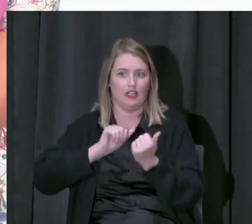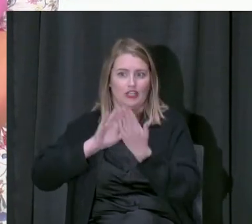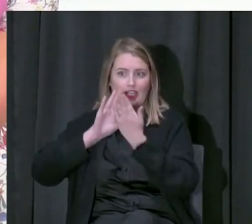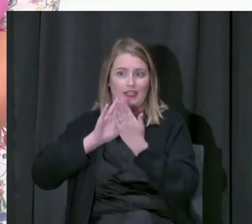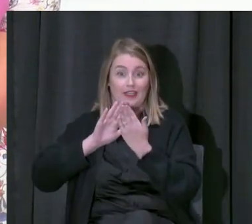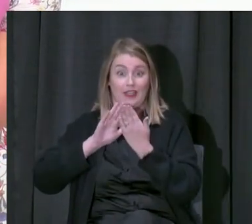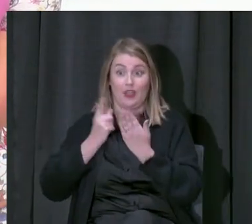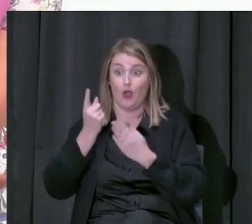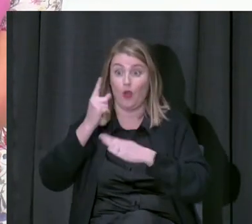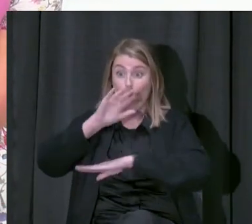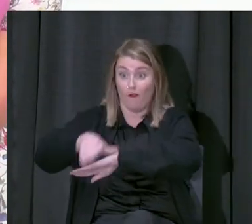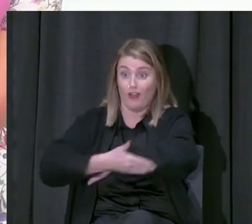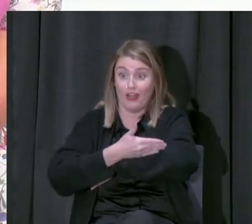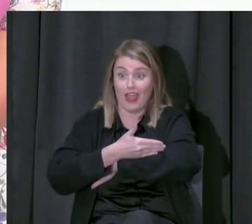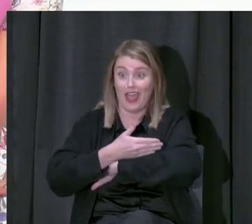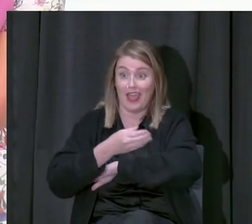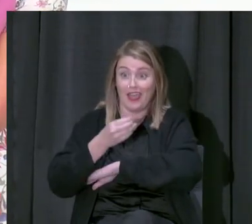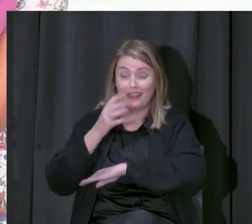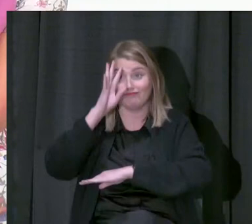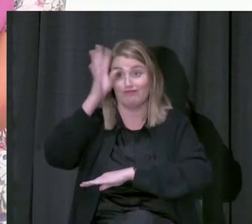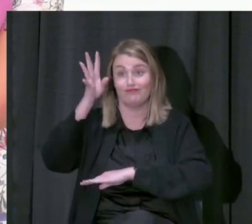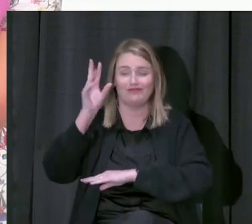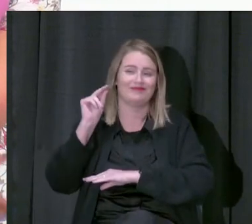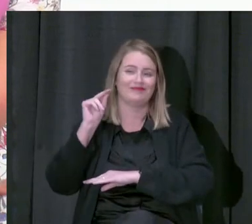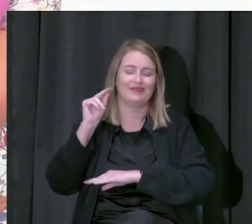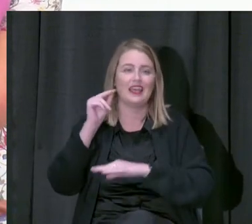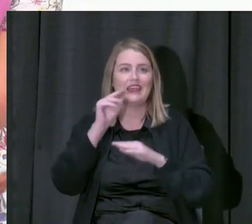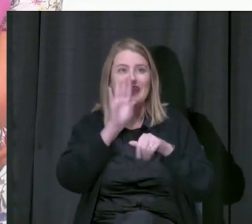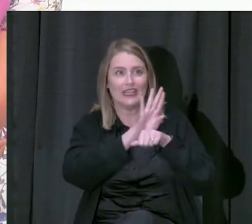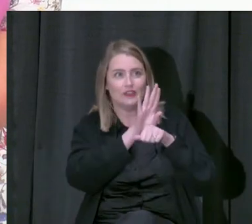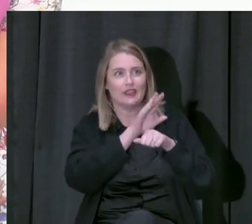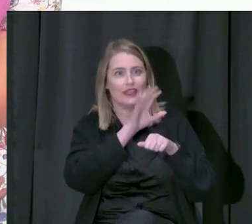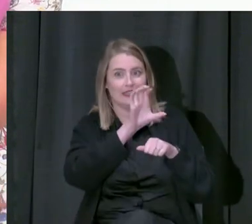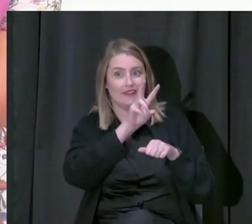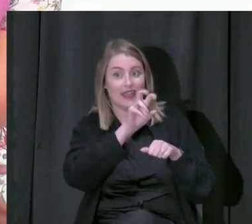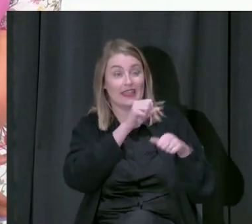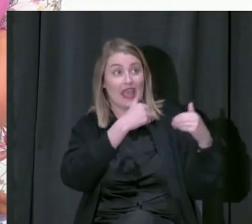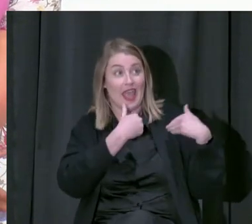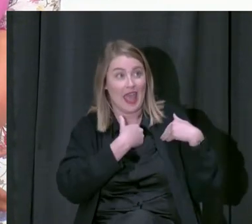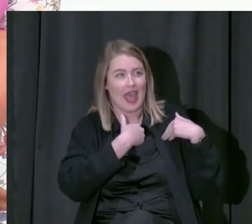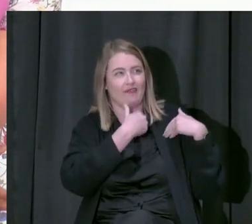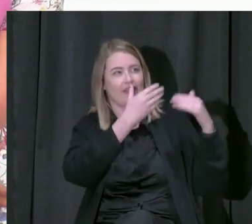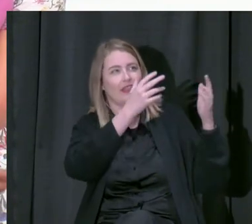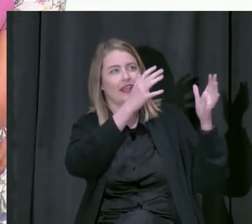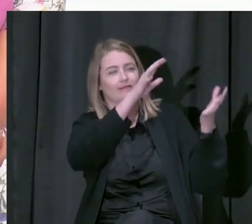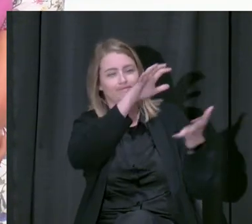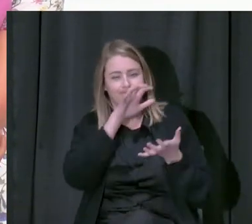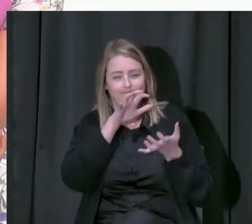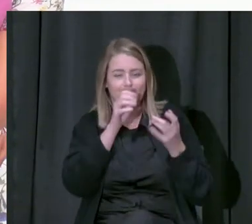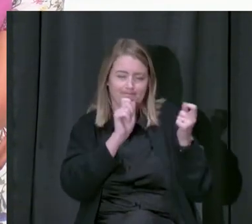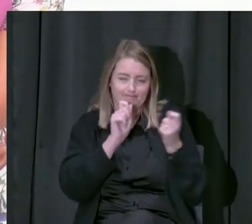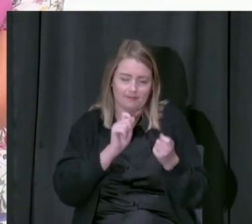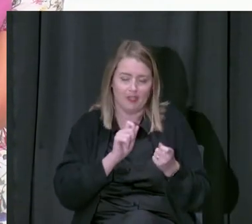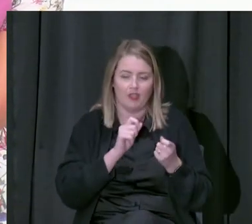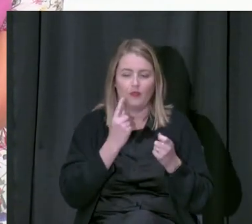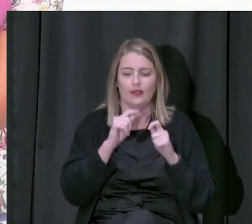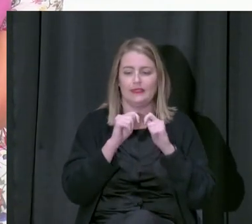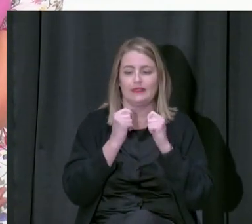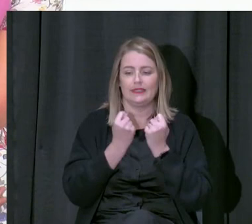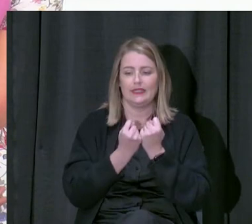overnight. We took what the industry had, but then we iterate. So there's a team that focuses on, you know,